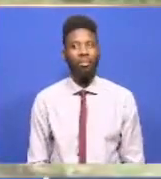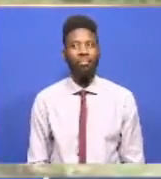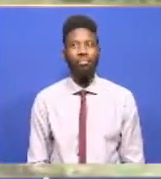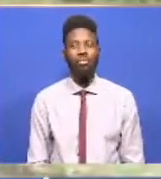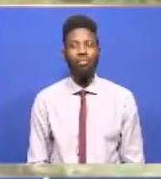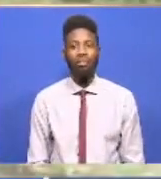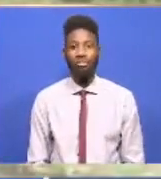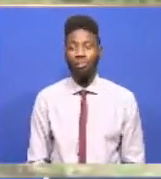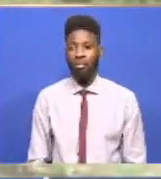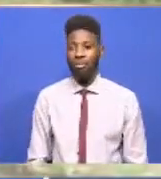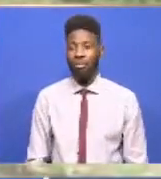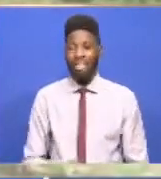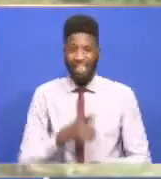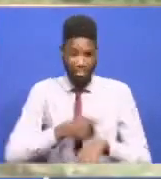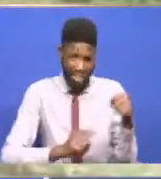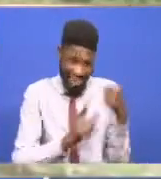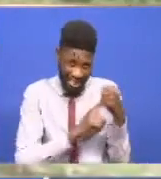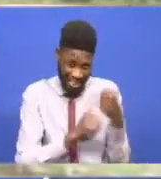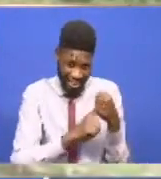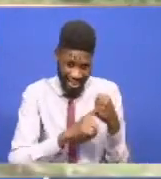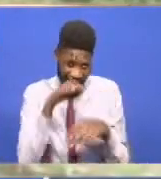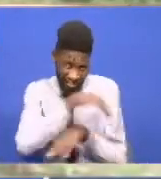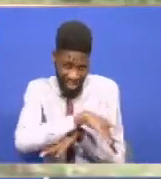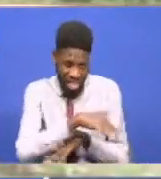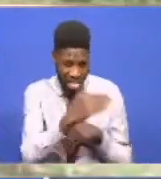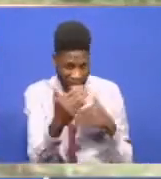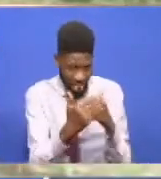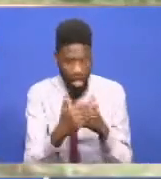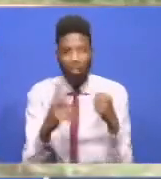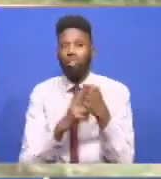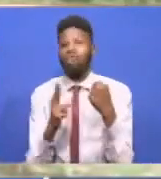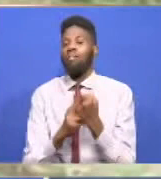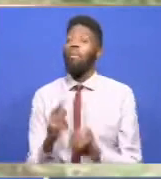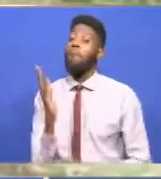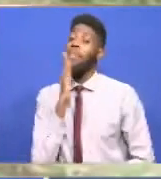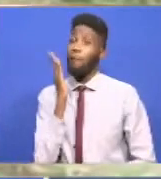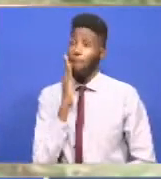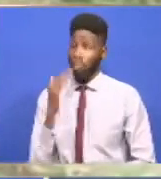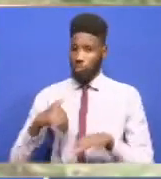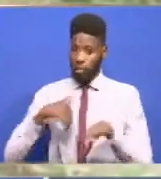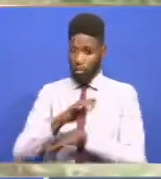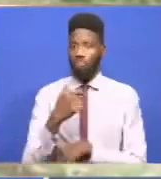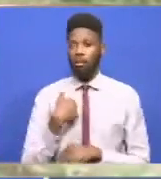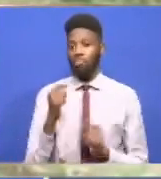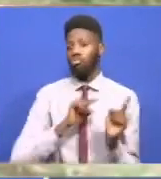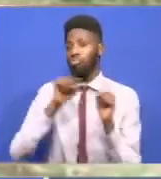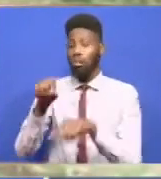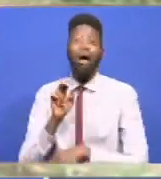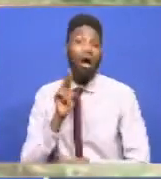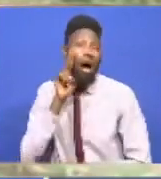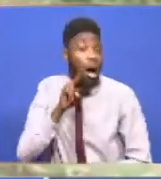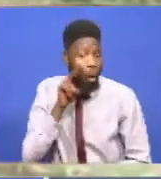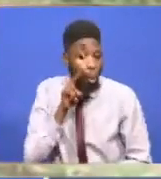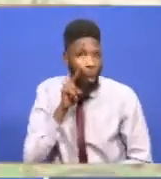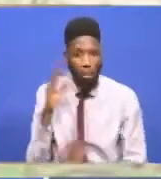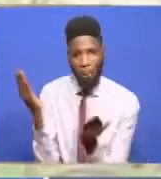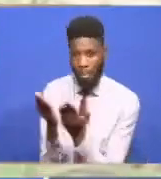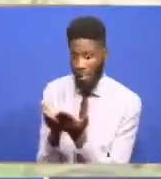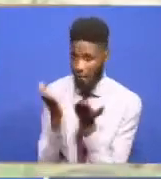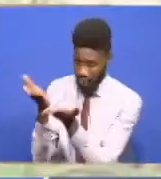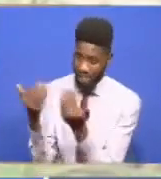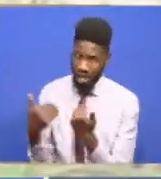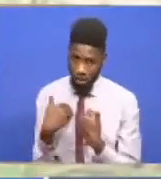Ikuwa 6, ikielekea 7, ndiposa mama kanituma niende kwa nkoo, niende sahani zilikuwa huko.